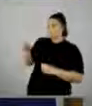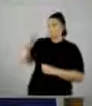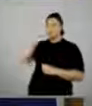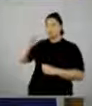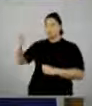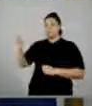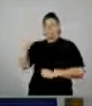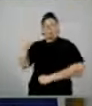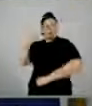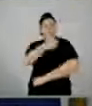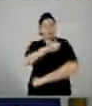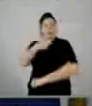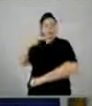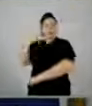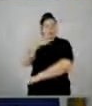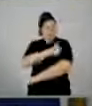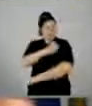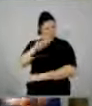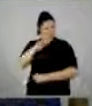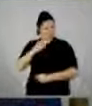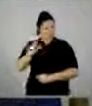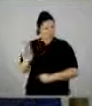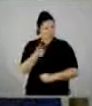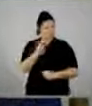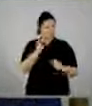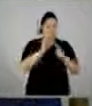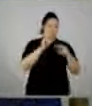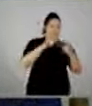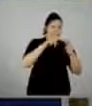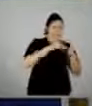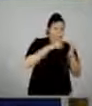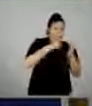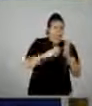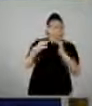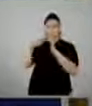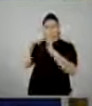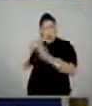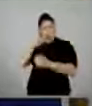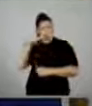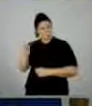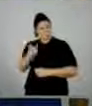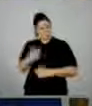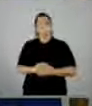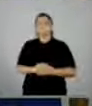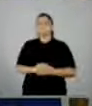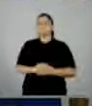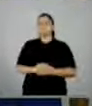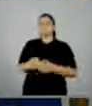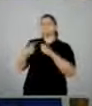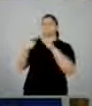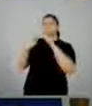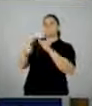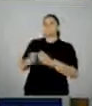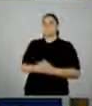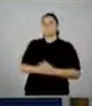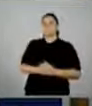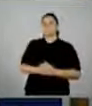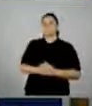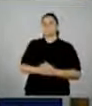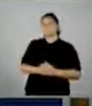vaccines? So, as you've mentioned, the government has procured